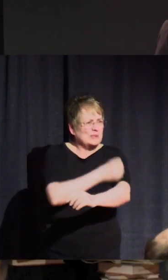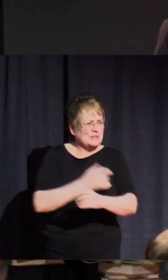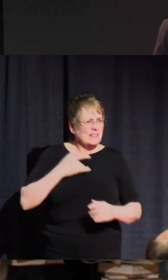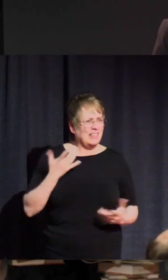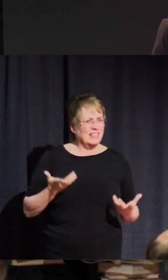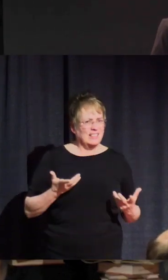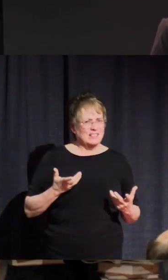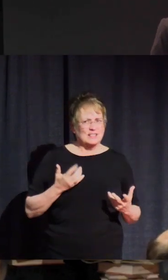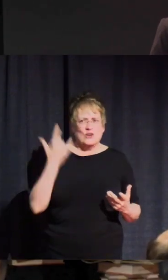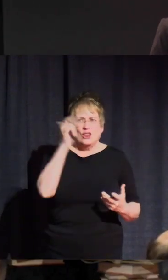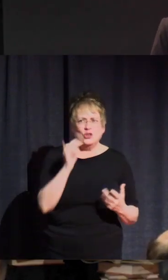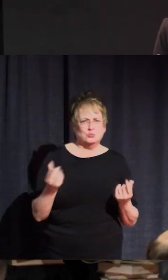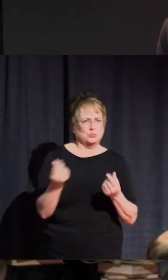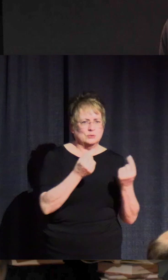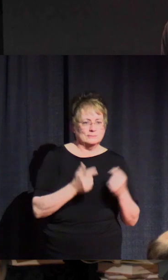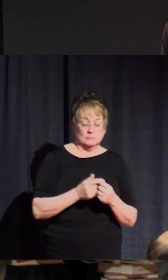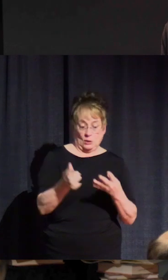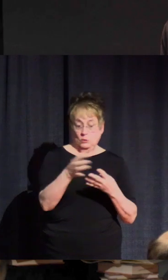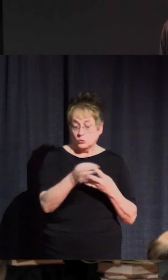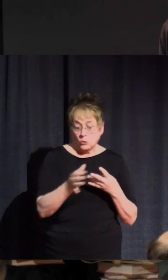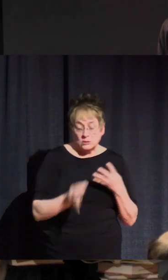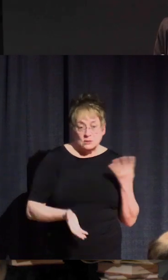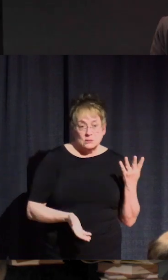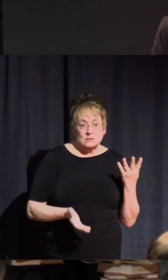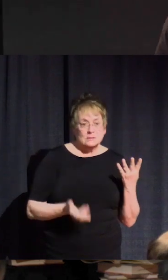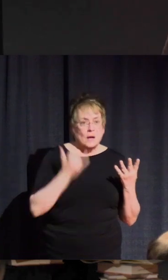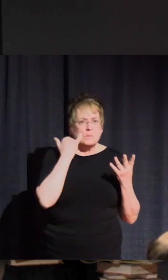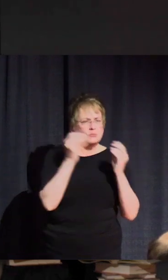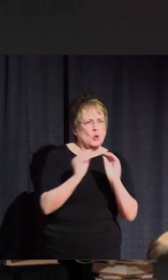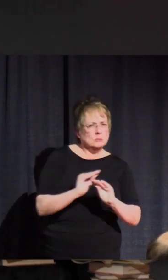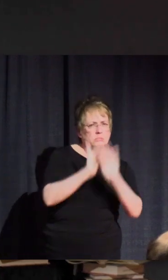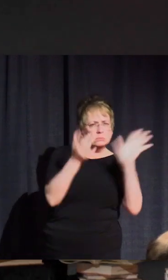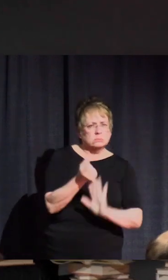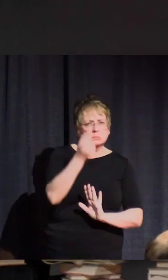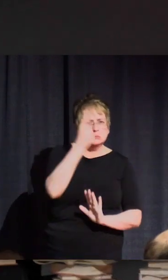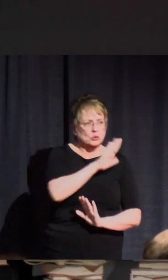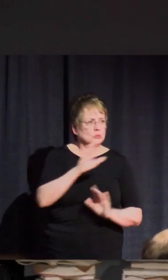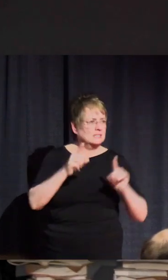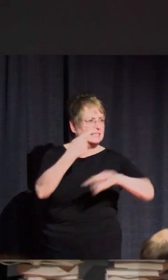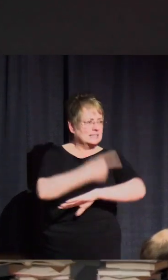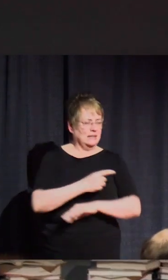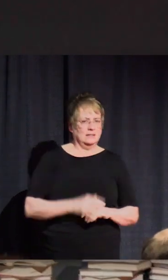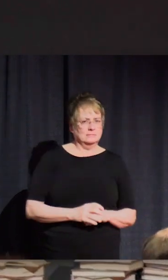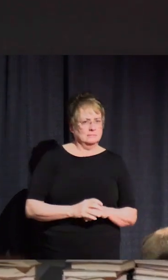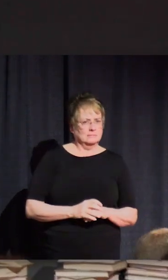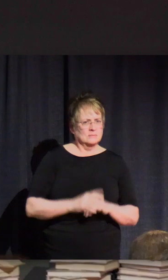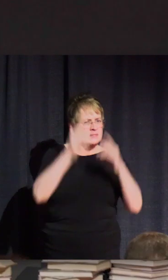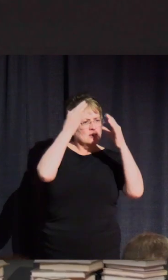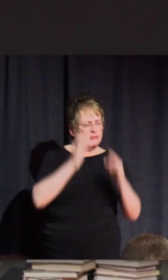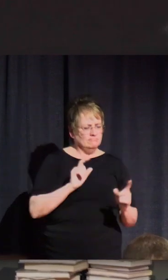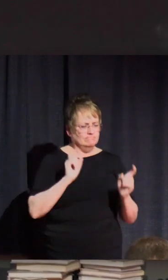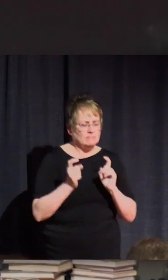How about choice? What if you had more clarity and perspective in your day? How might that shift your